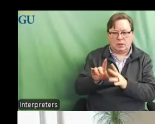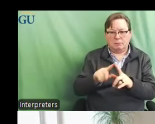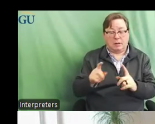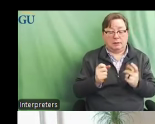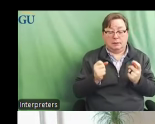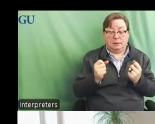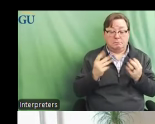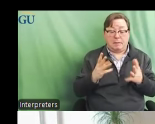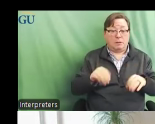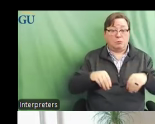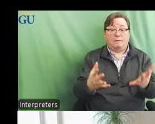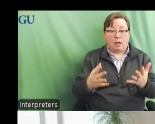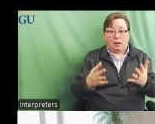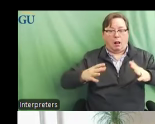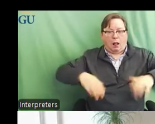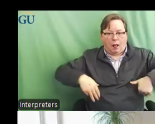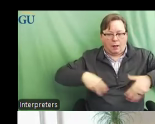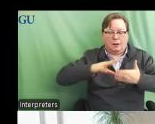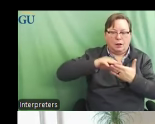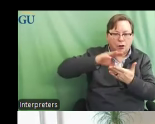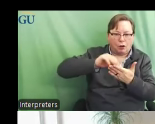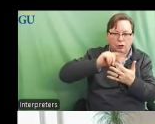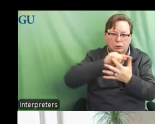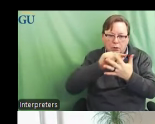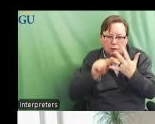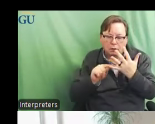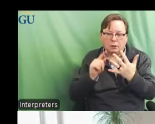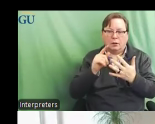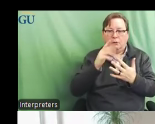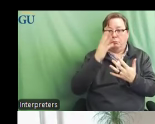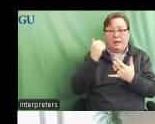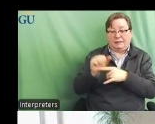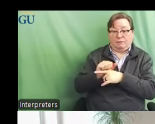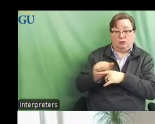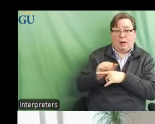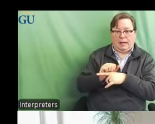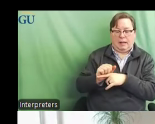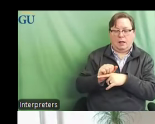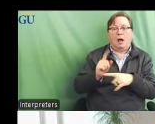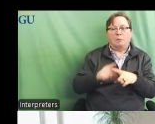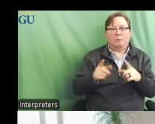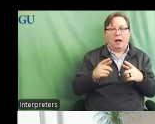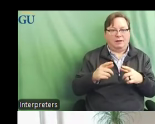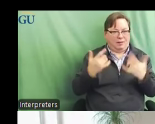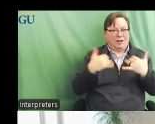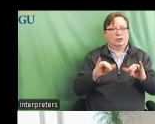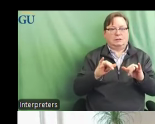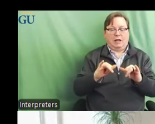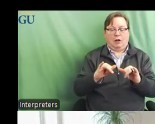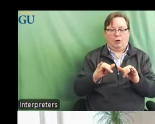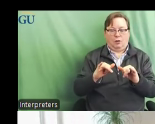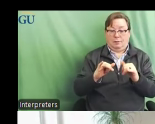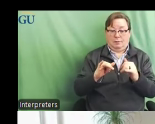not acquired that specialized knowledge because of training or whatnot, but they are still the person who is